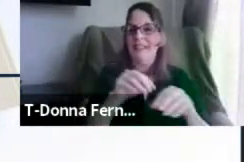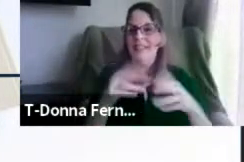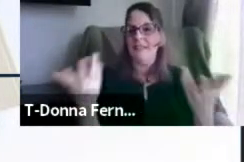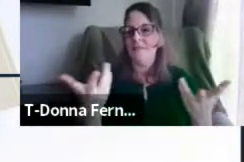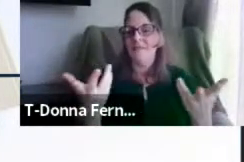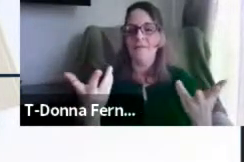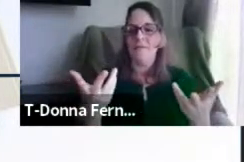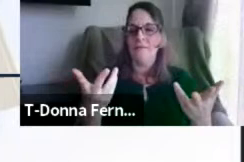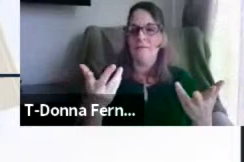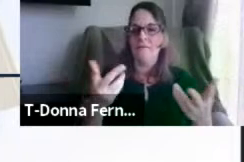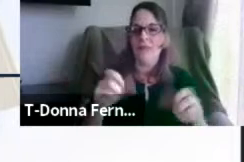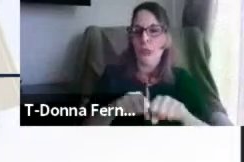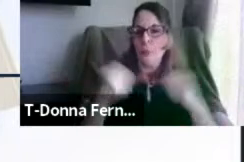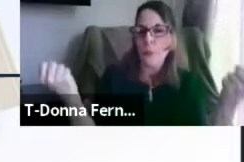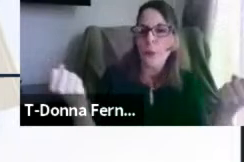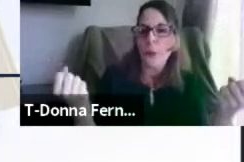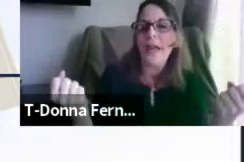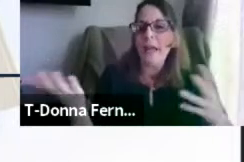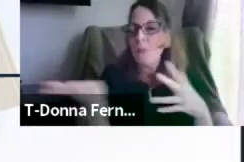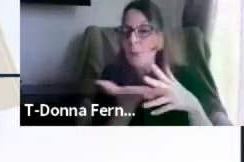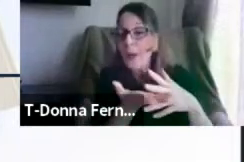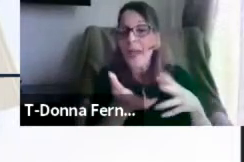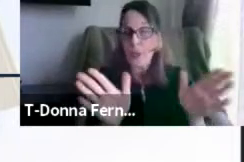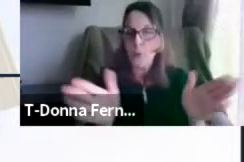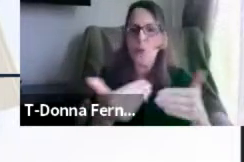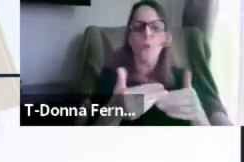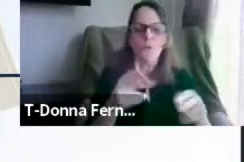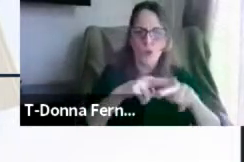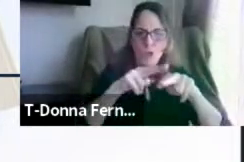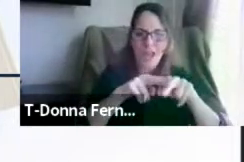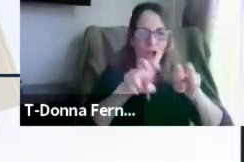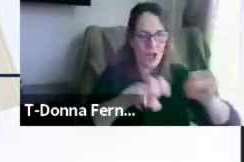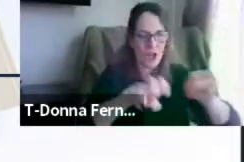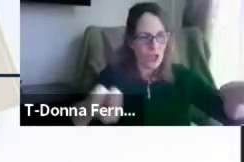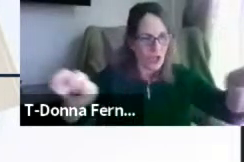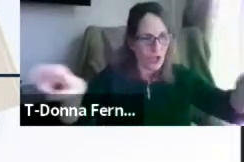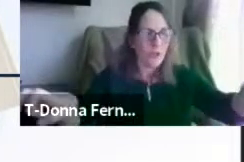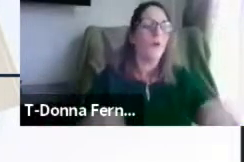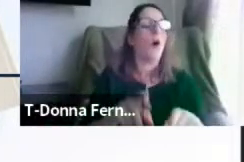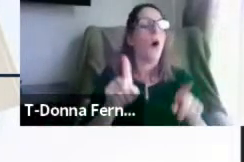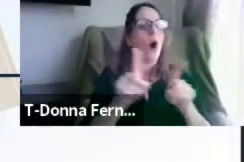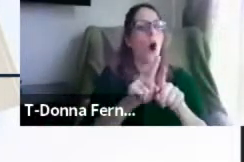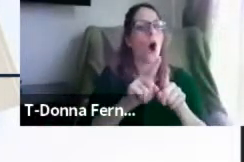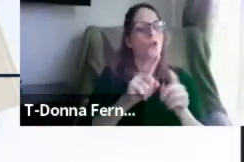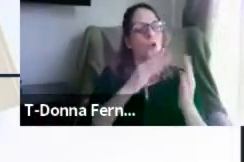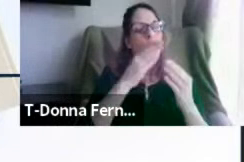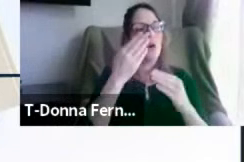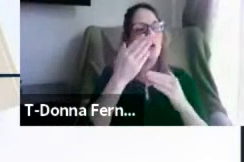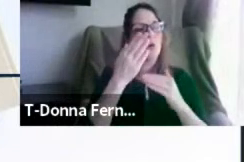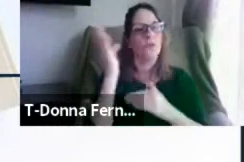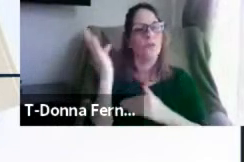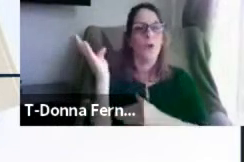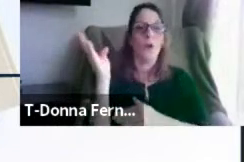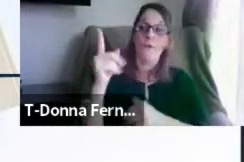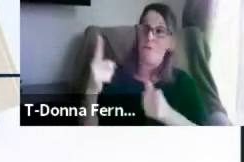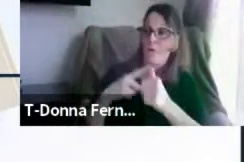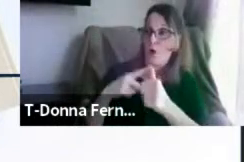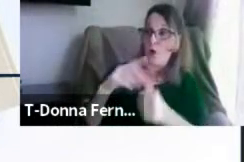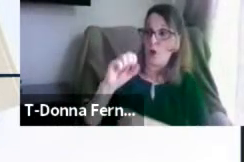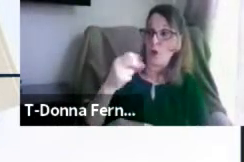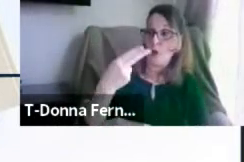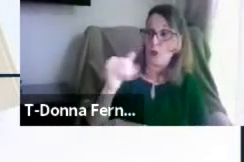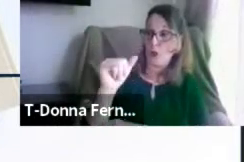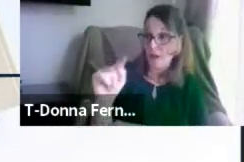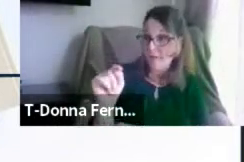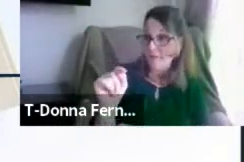Spread those chairs out in the break rooms. Consider staggering shifts. If everybody works first shift,